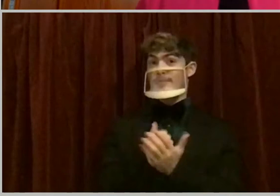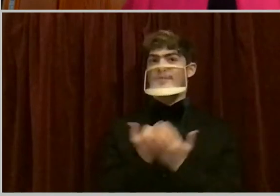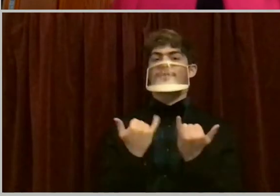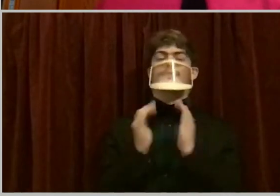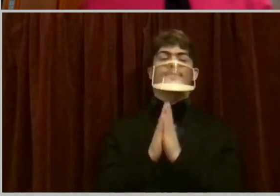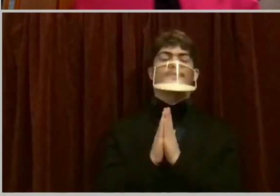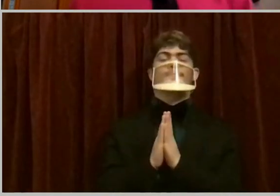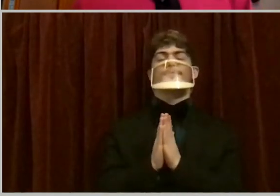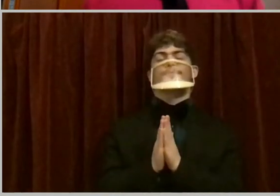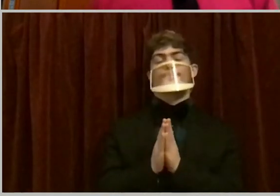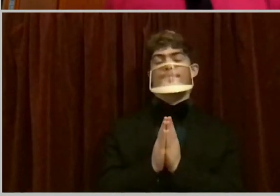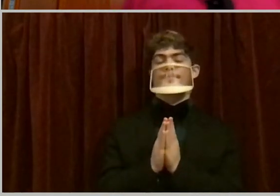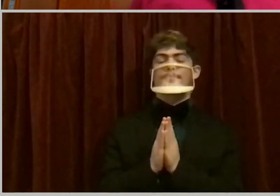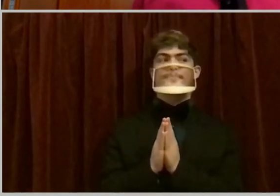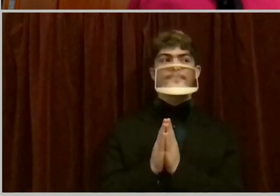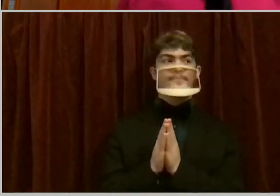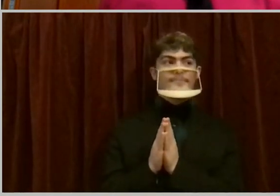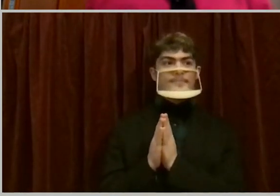prayer.